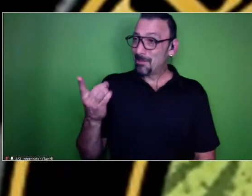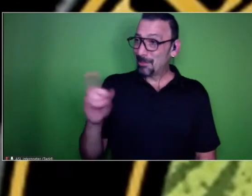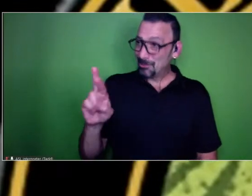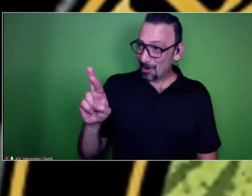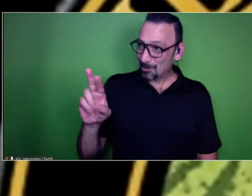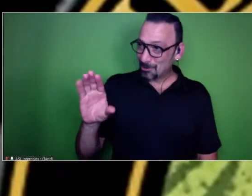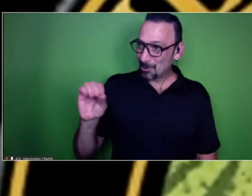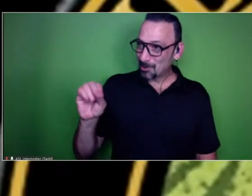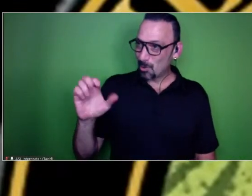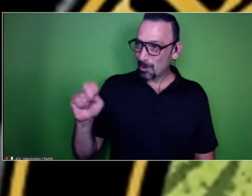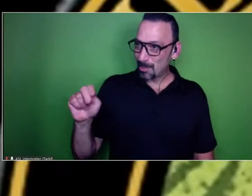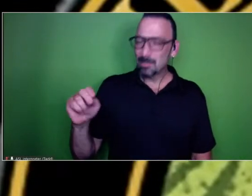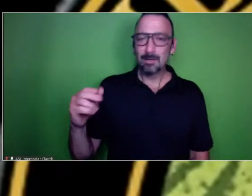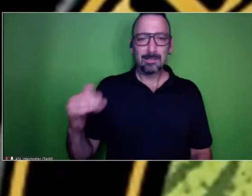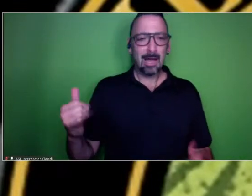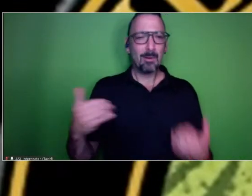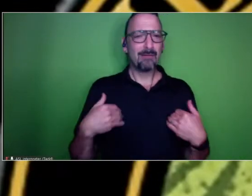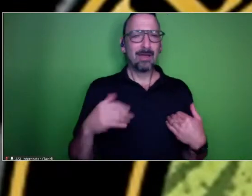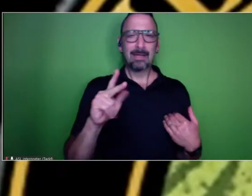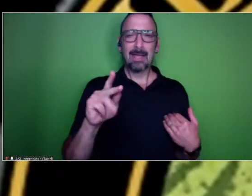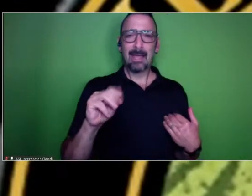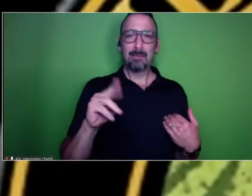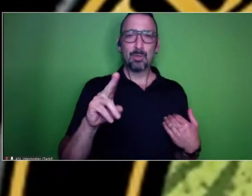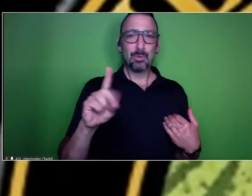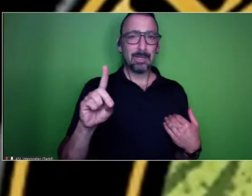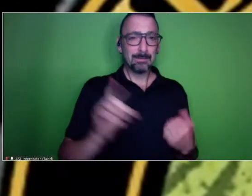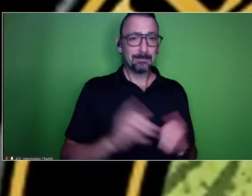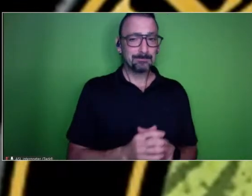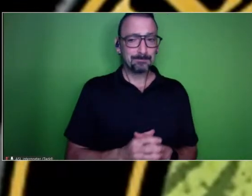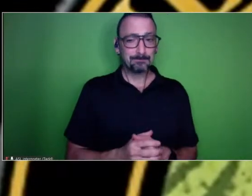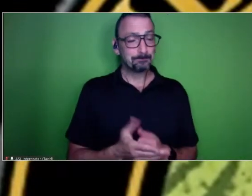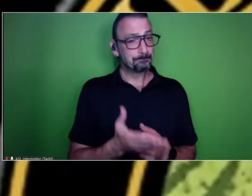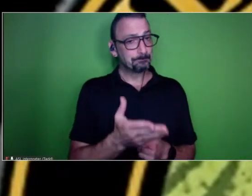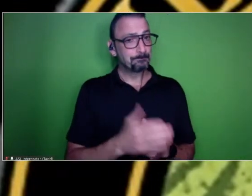First up, we're going to have KMUD.